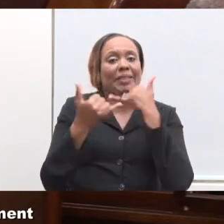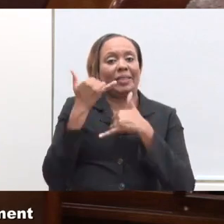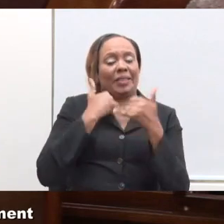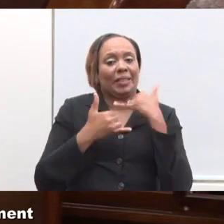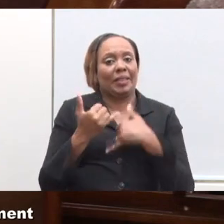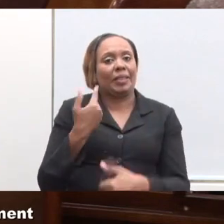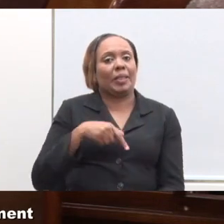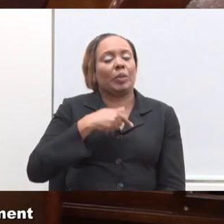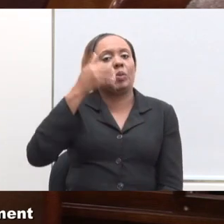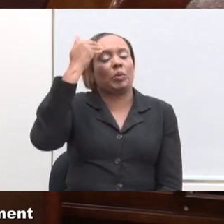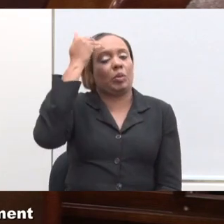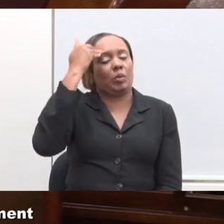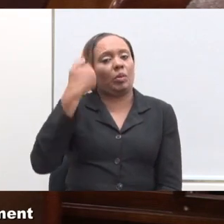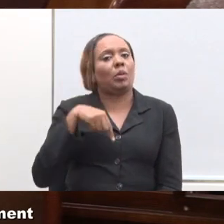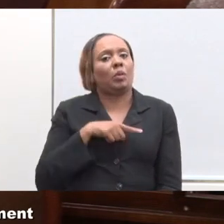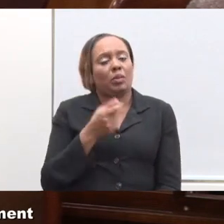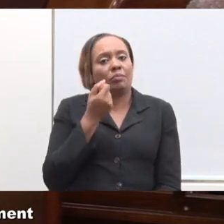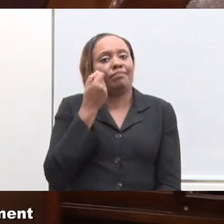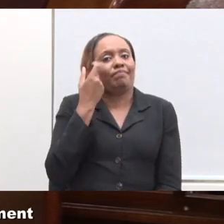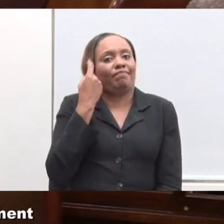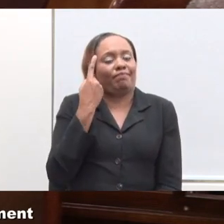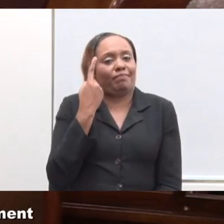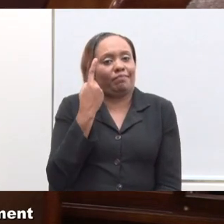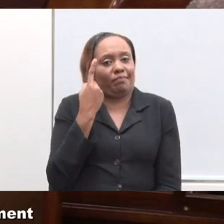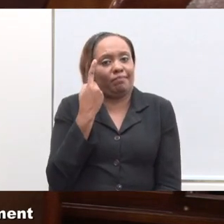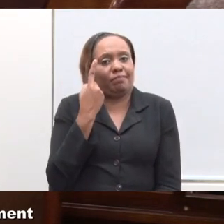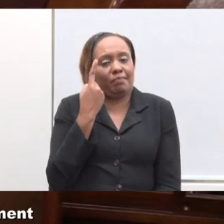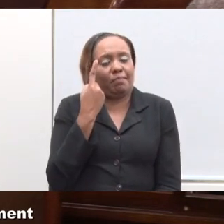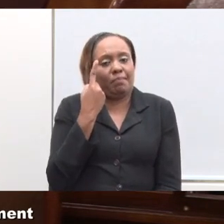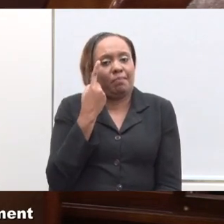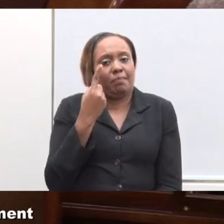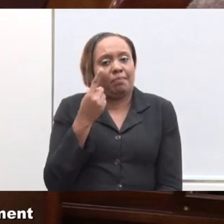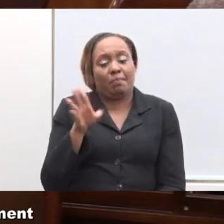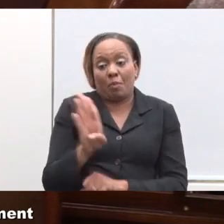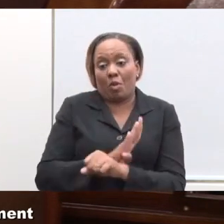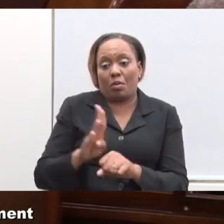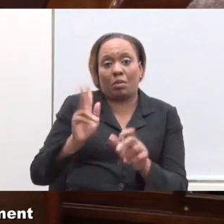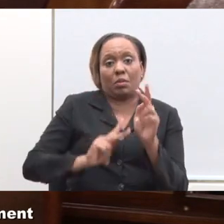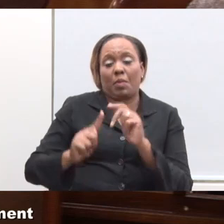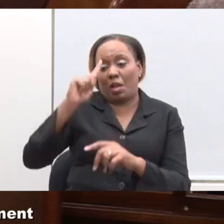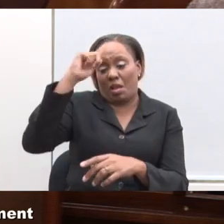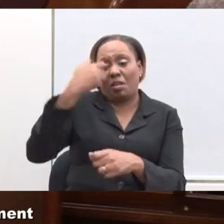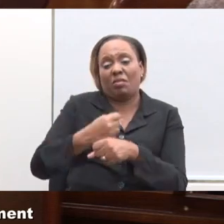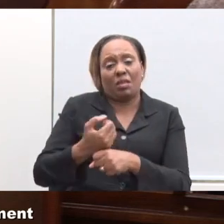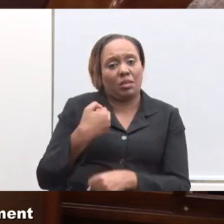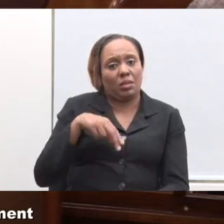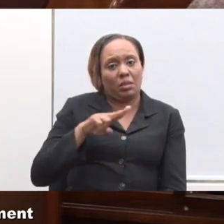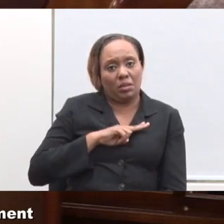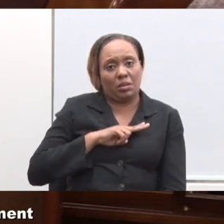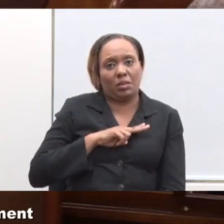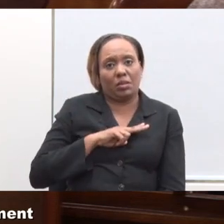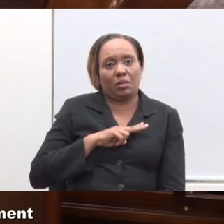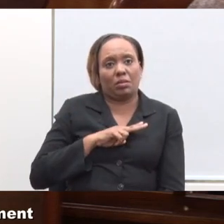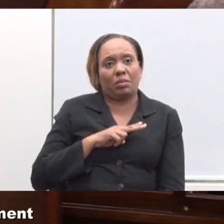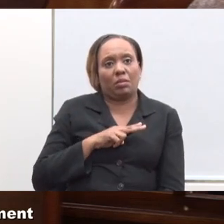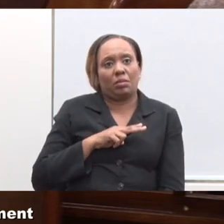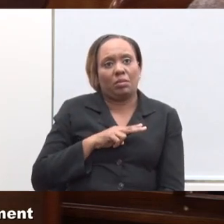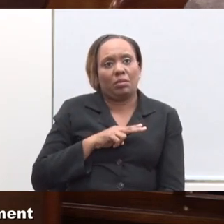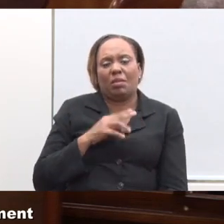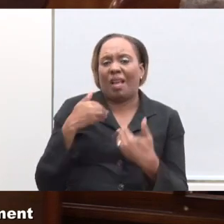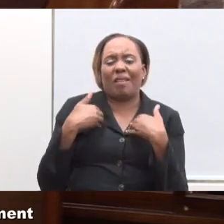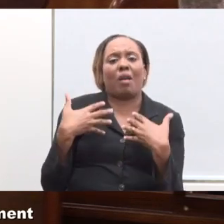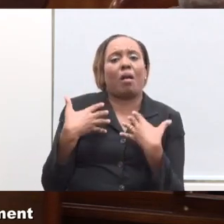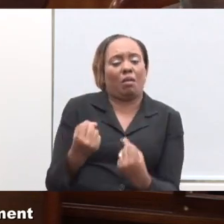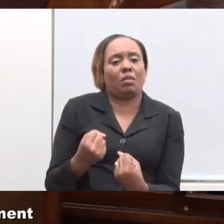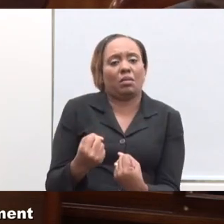and understand that the people of Barbados have given us their trust and confidence to take